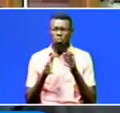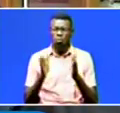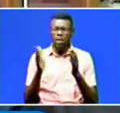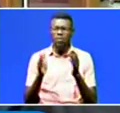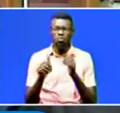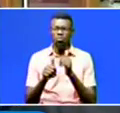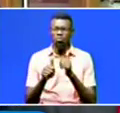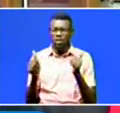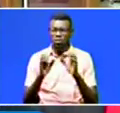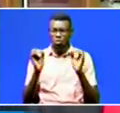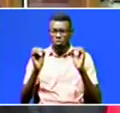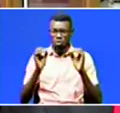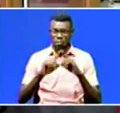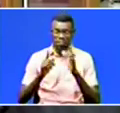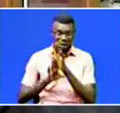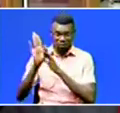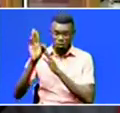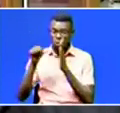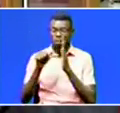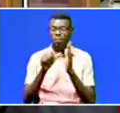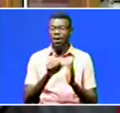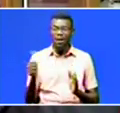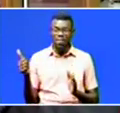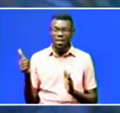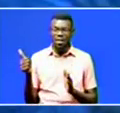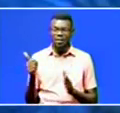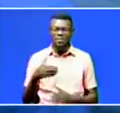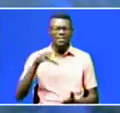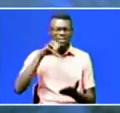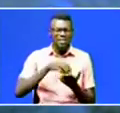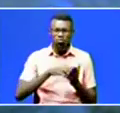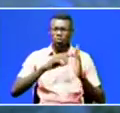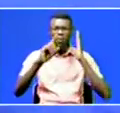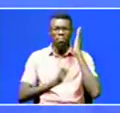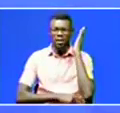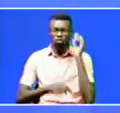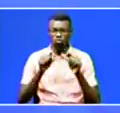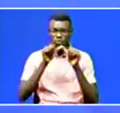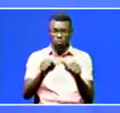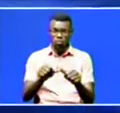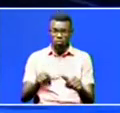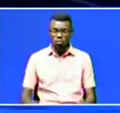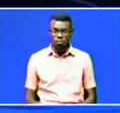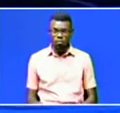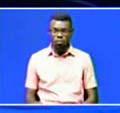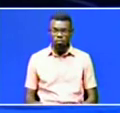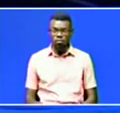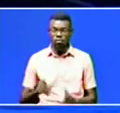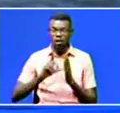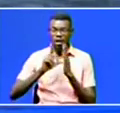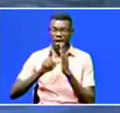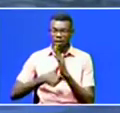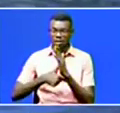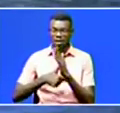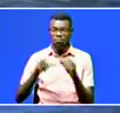like a disease that is coming on top of another one. So of course it worsens the situation. He would take up a corrective procedure known